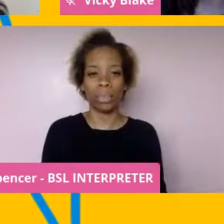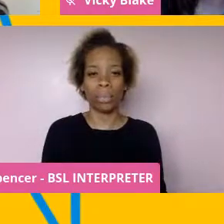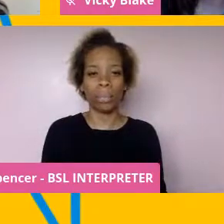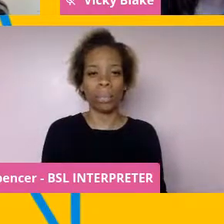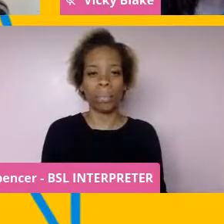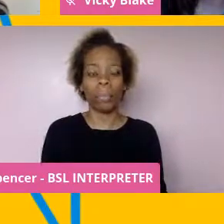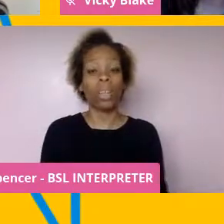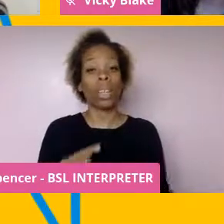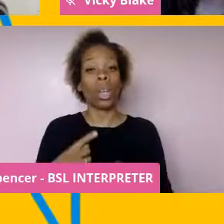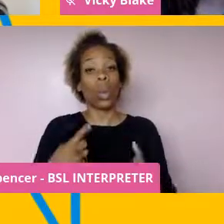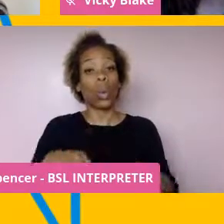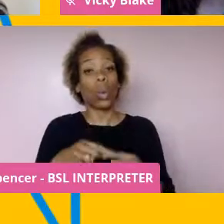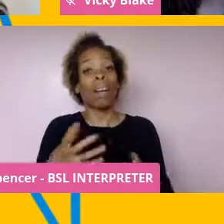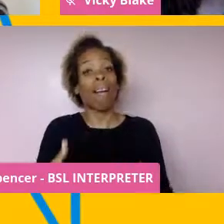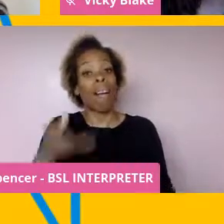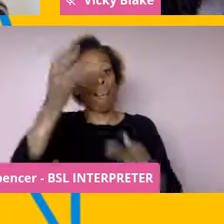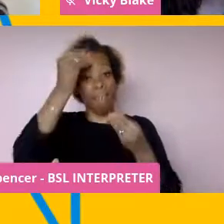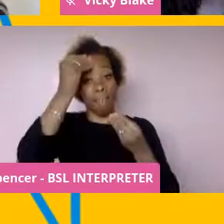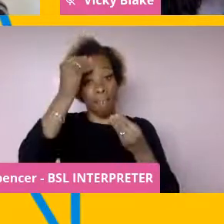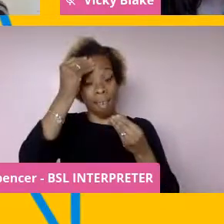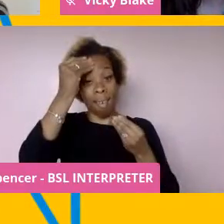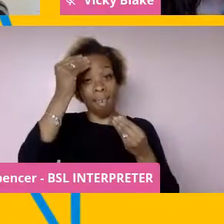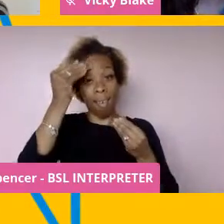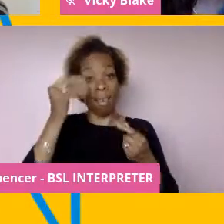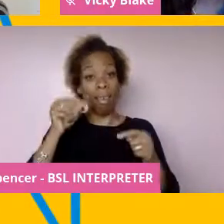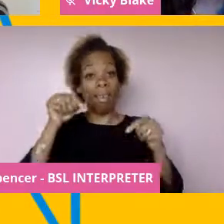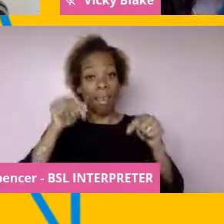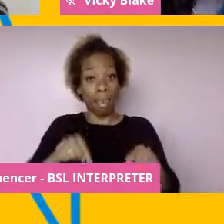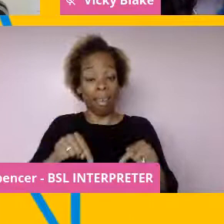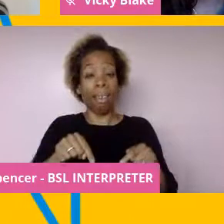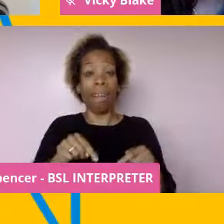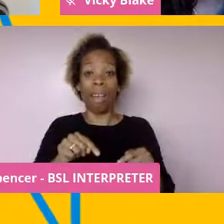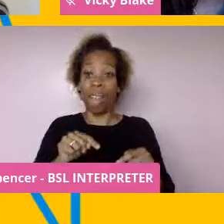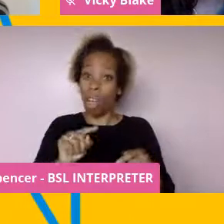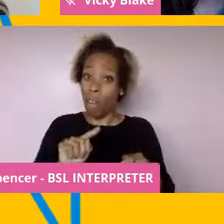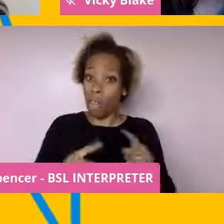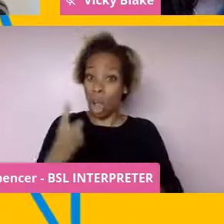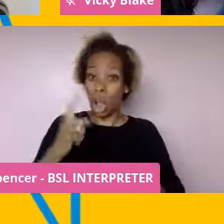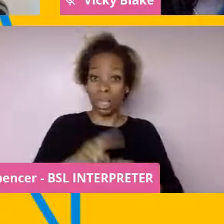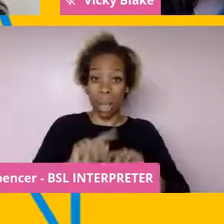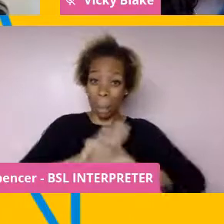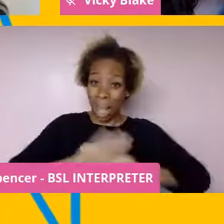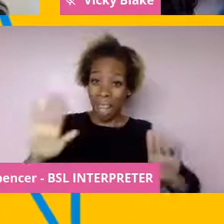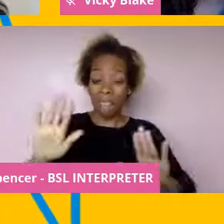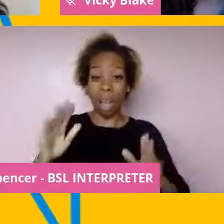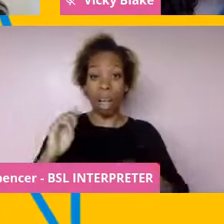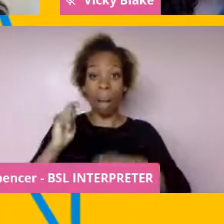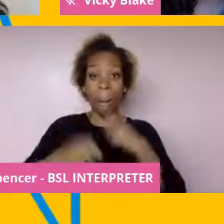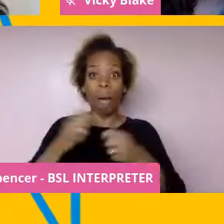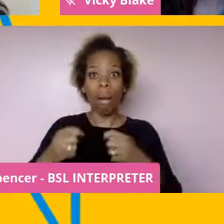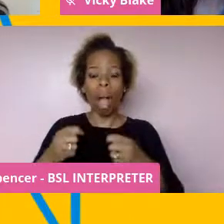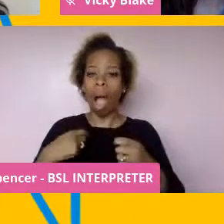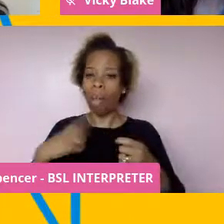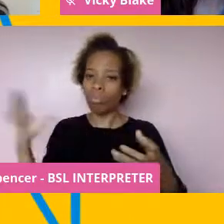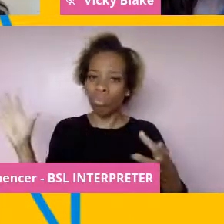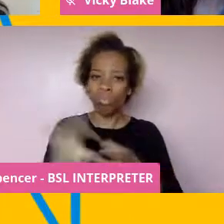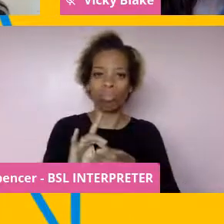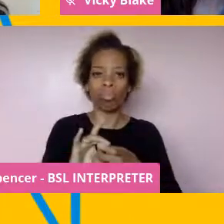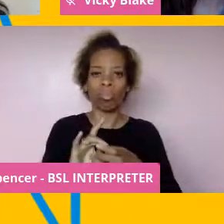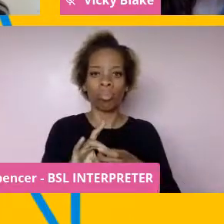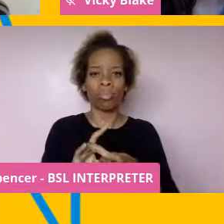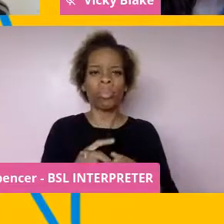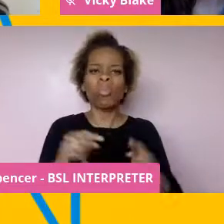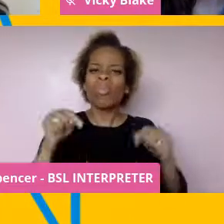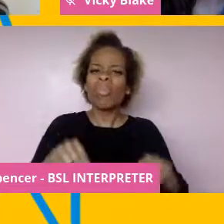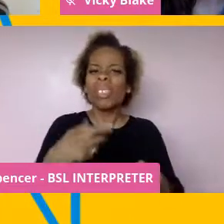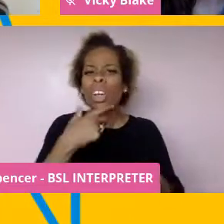that casualisation was brought into the pay campaign for the first time ever, and that also linked to, we don't have a gender equality problem per se at UAL, but we